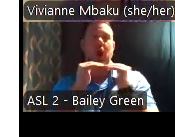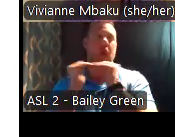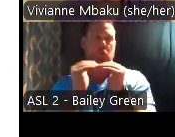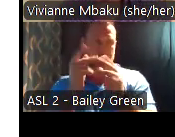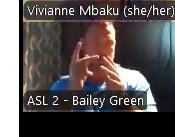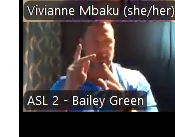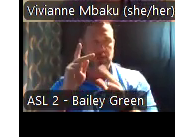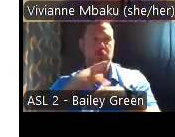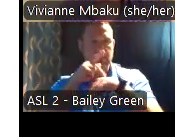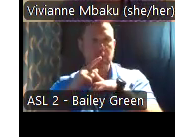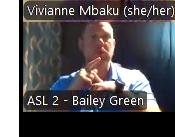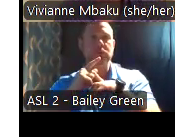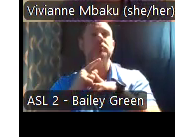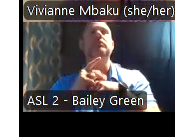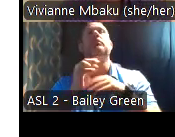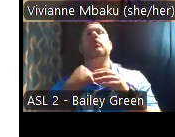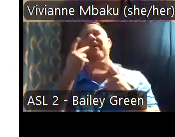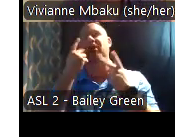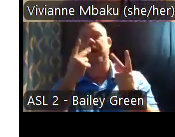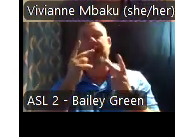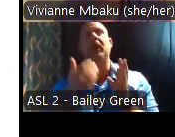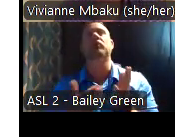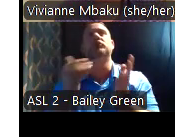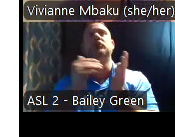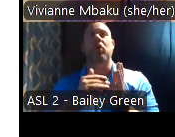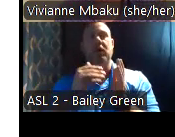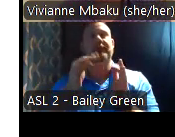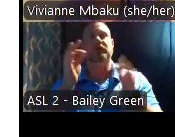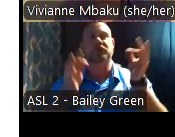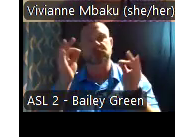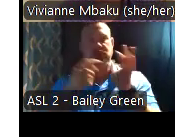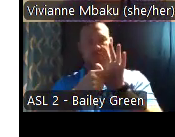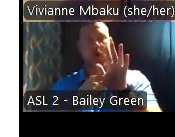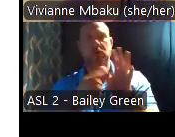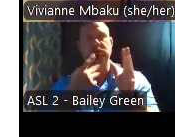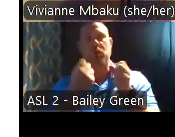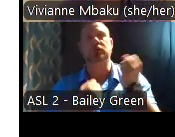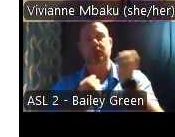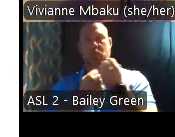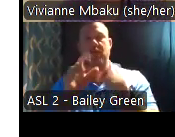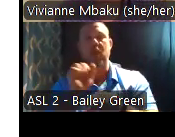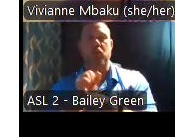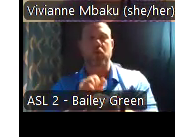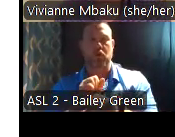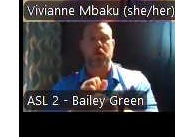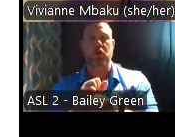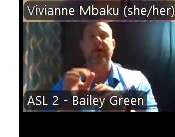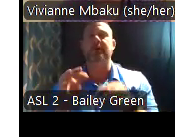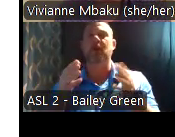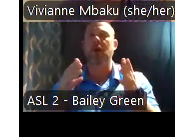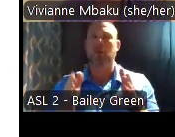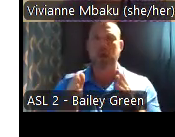There are some people who are looking at restorative justice models, and we really want to support that work and find ways to get that